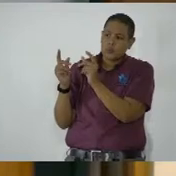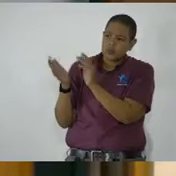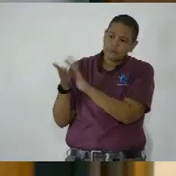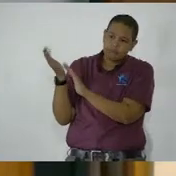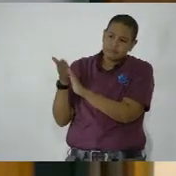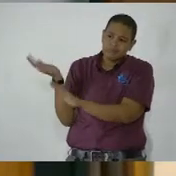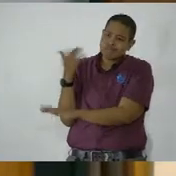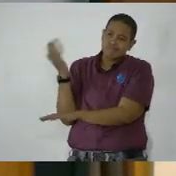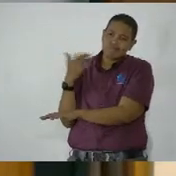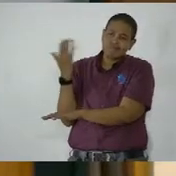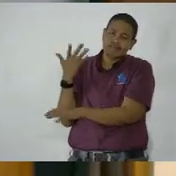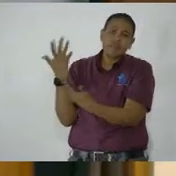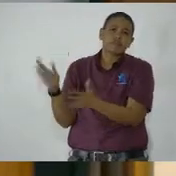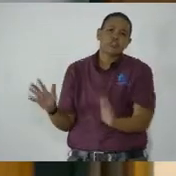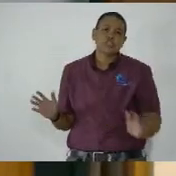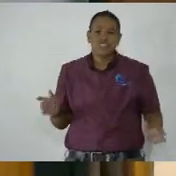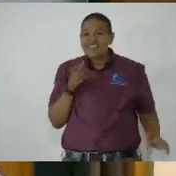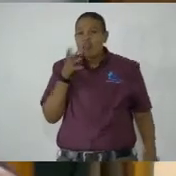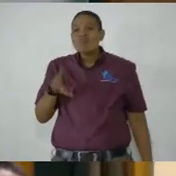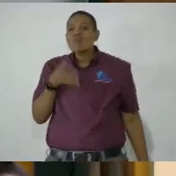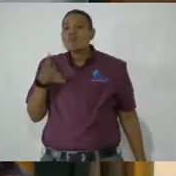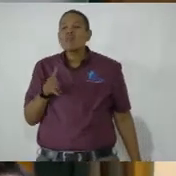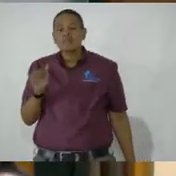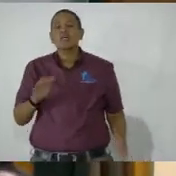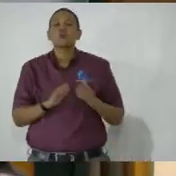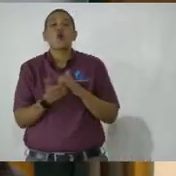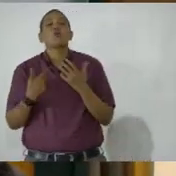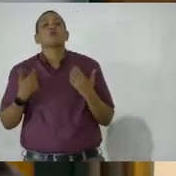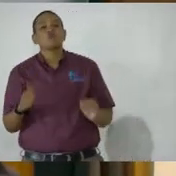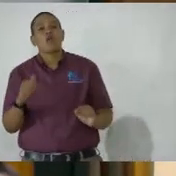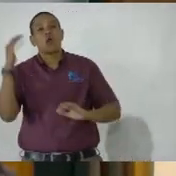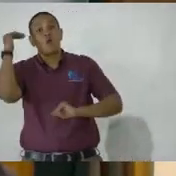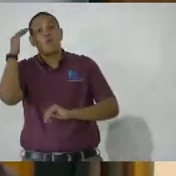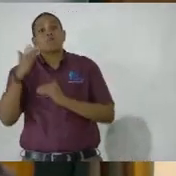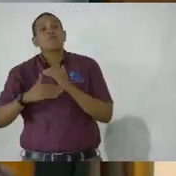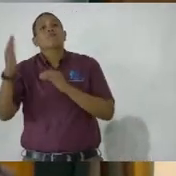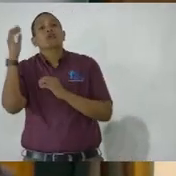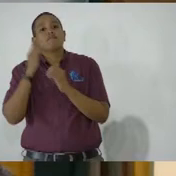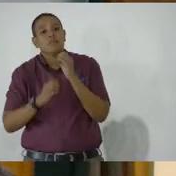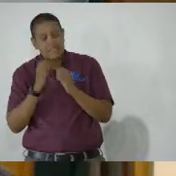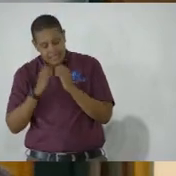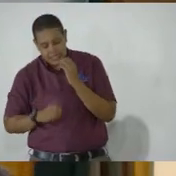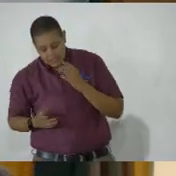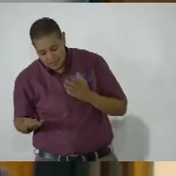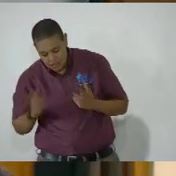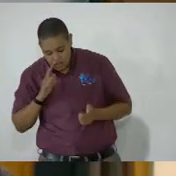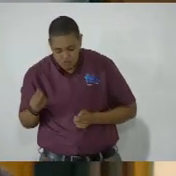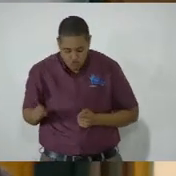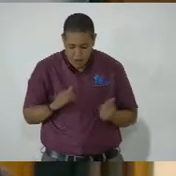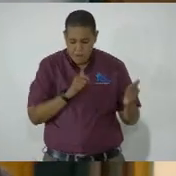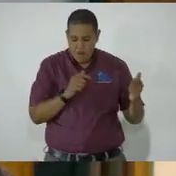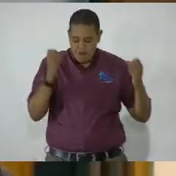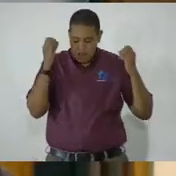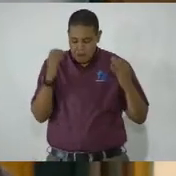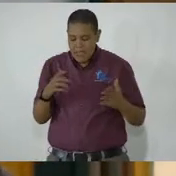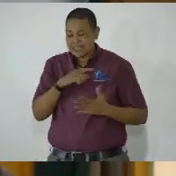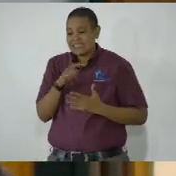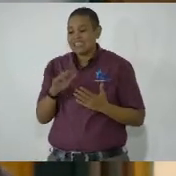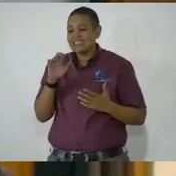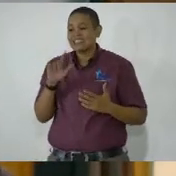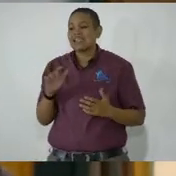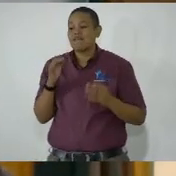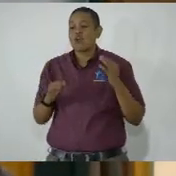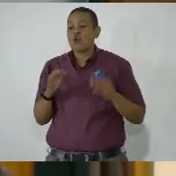And that is the way, Madam Speaker, how we hope to really remove many of these civil